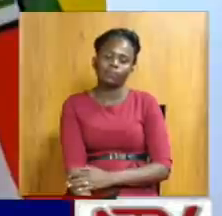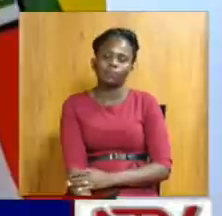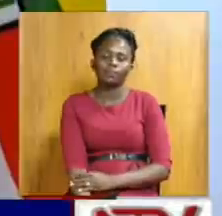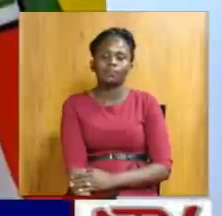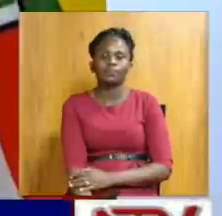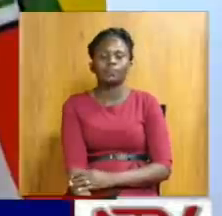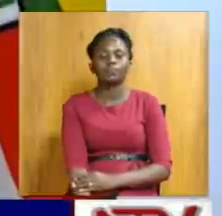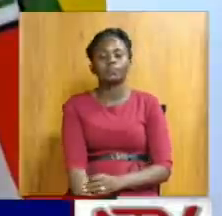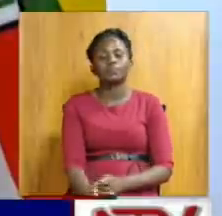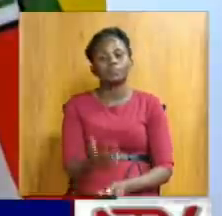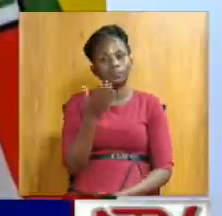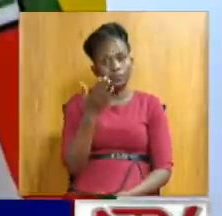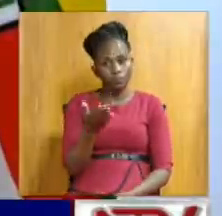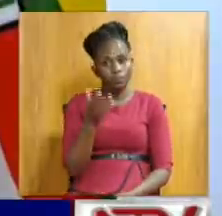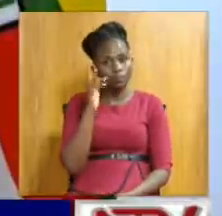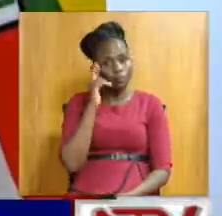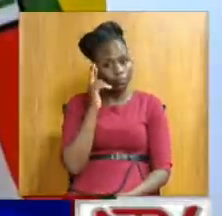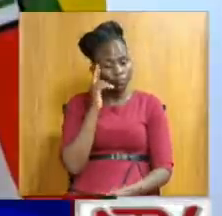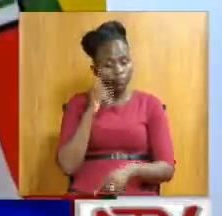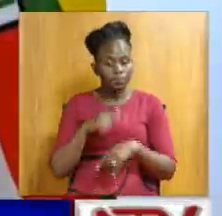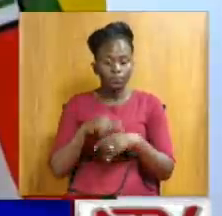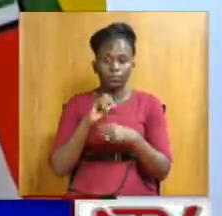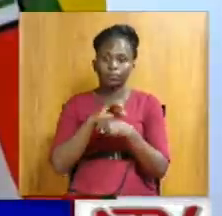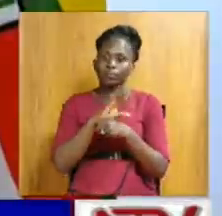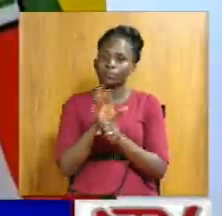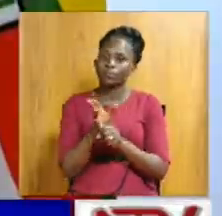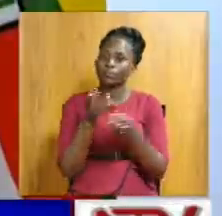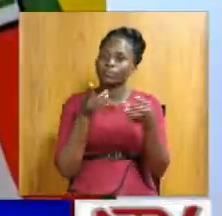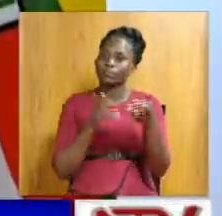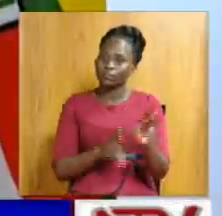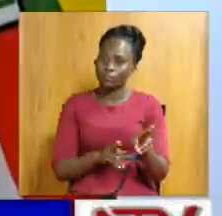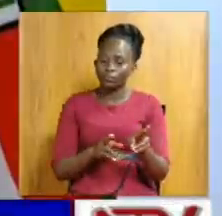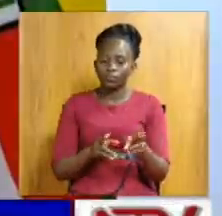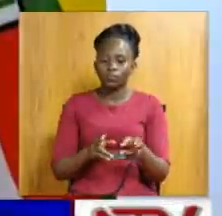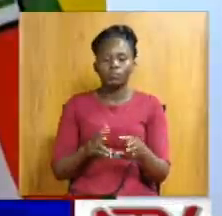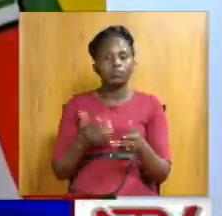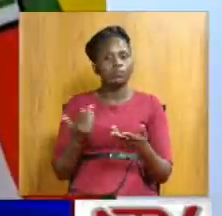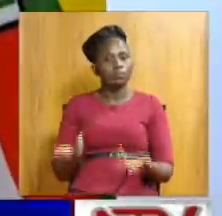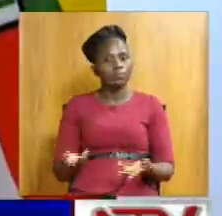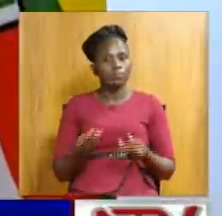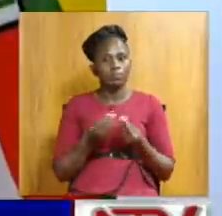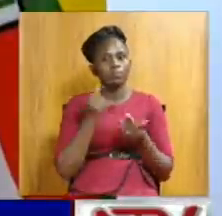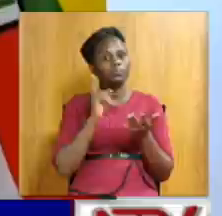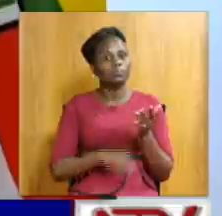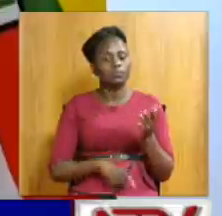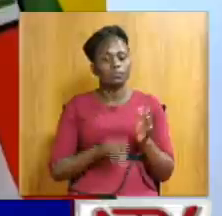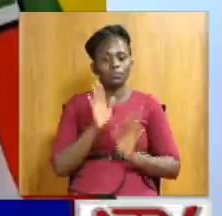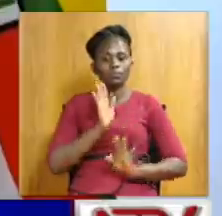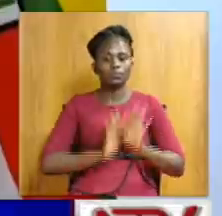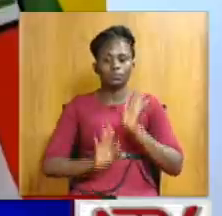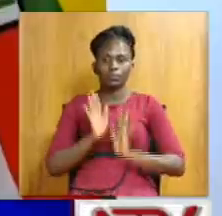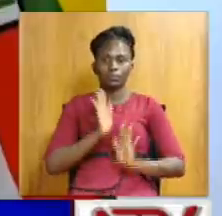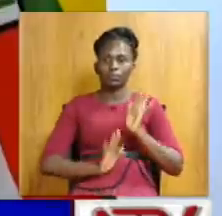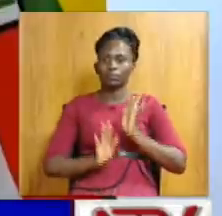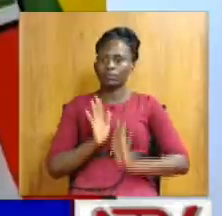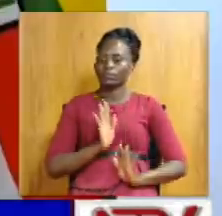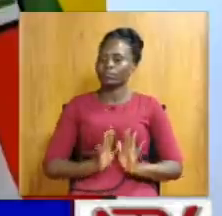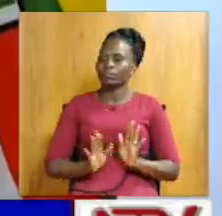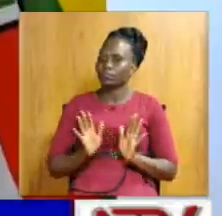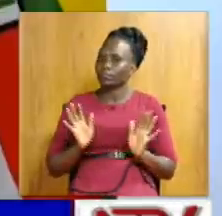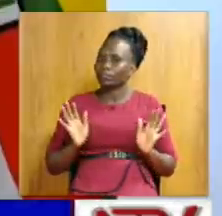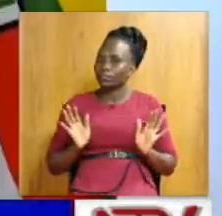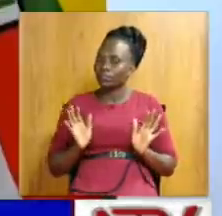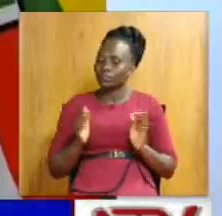Because you remember when the corona started, our solution was to run away. Ukuduka.